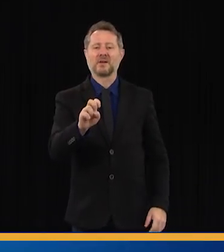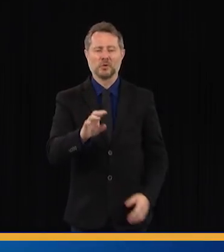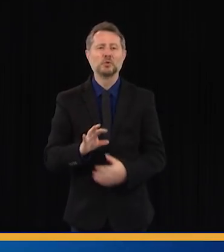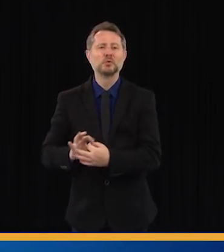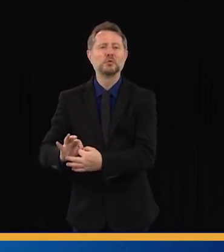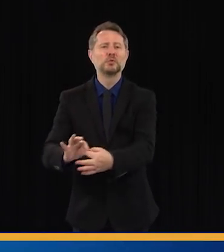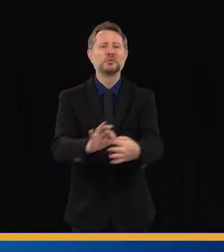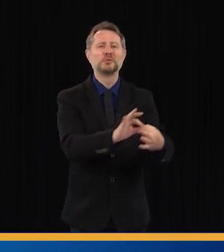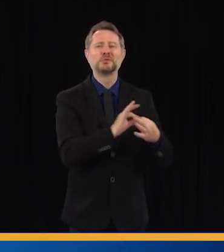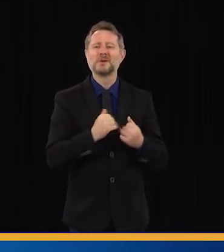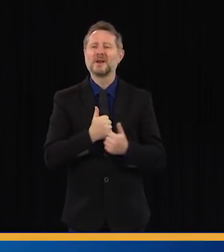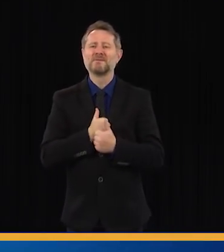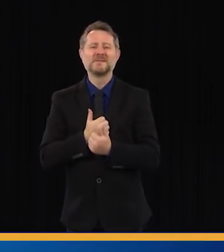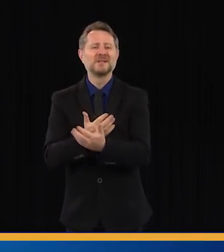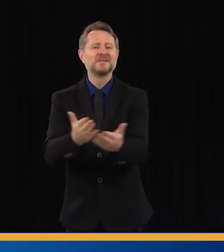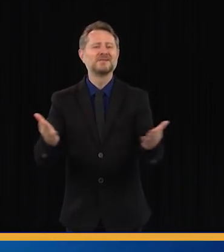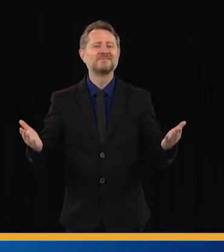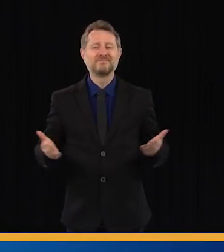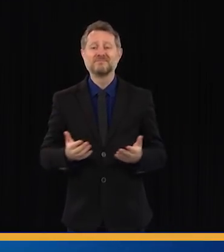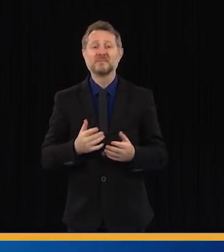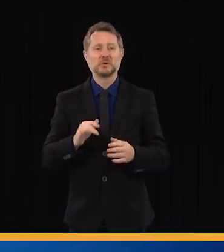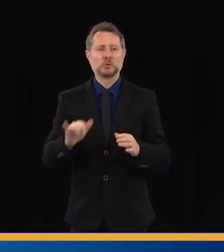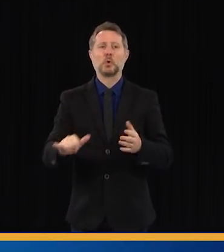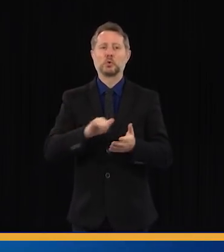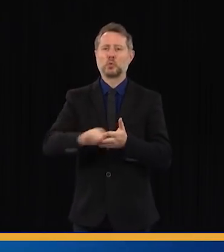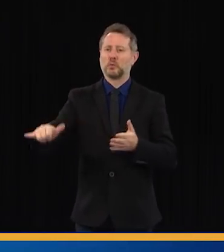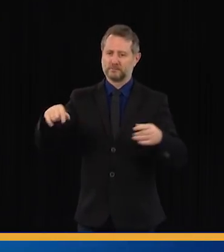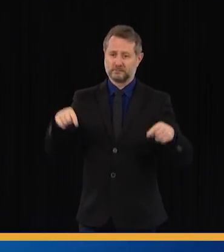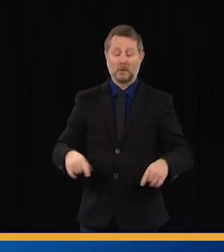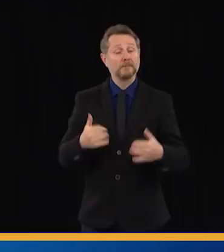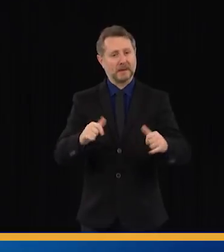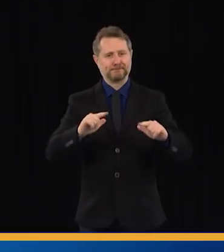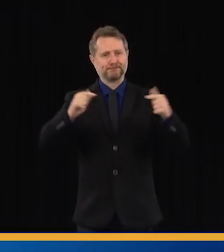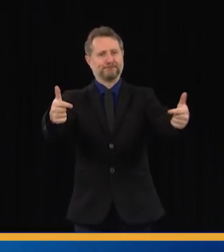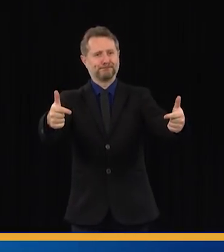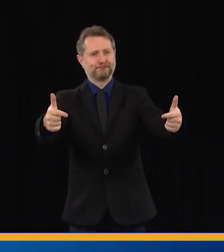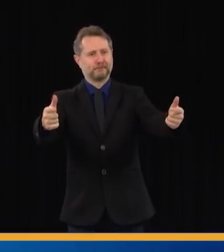The toughest people, and that's New Yorkers. Questions? What would have to happen for New York City